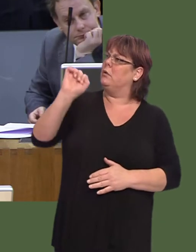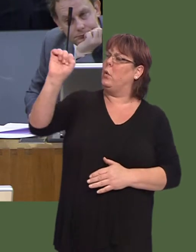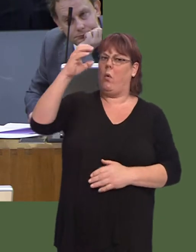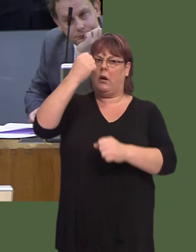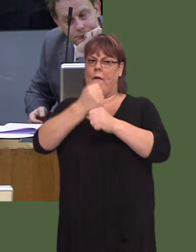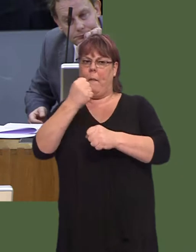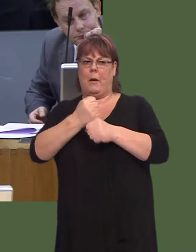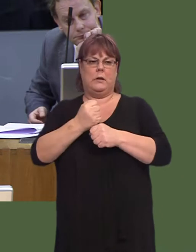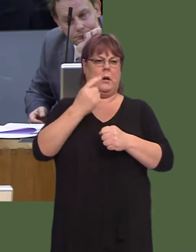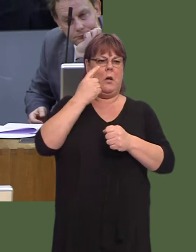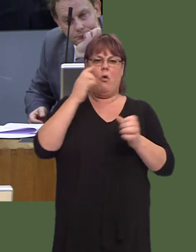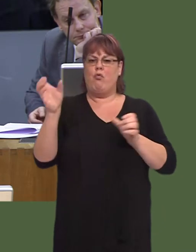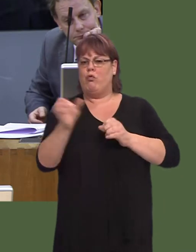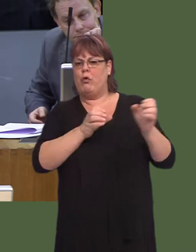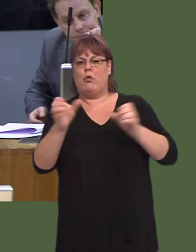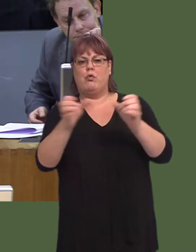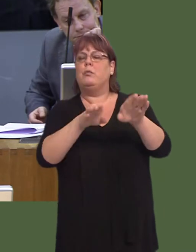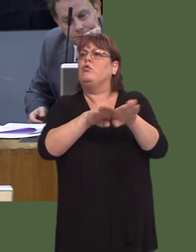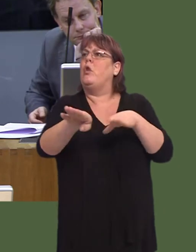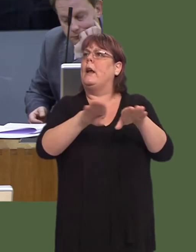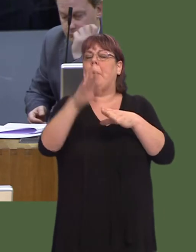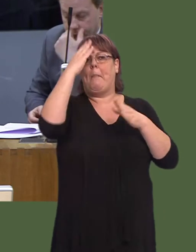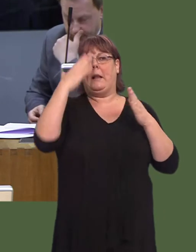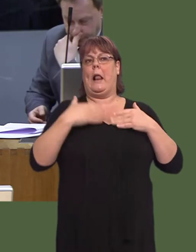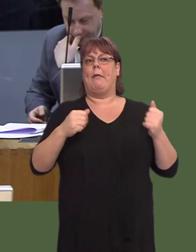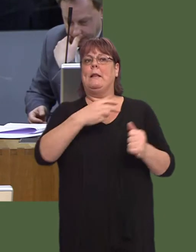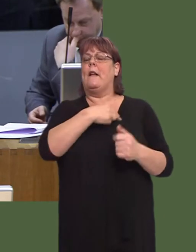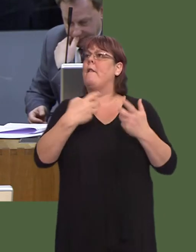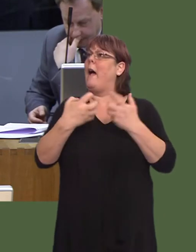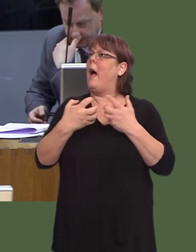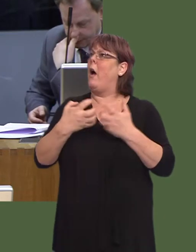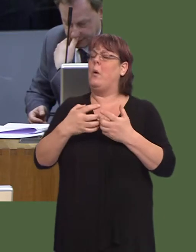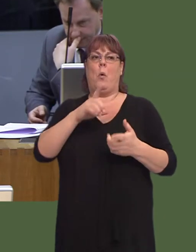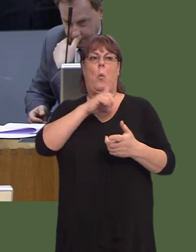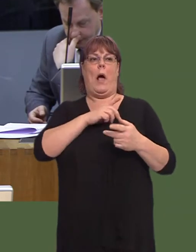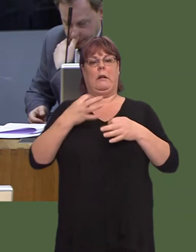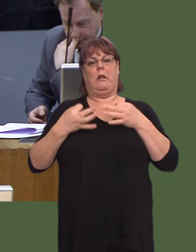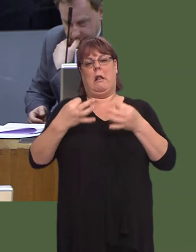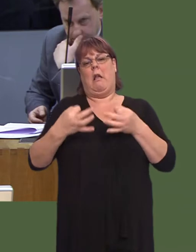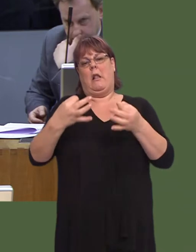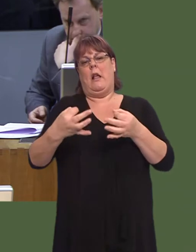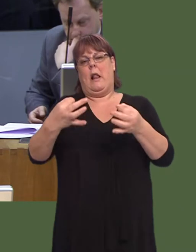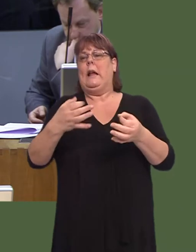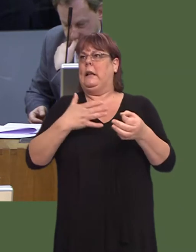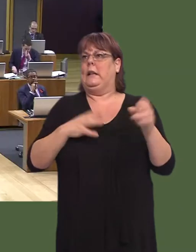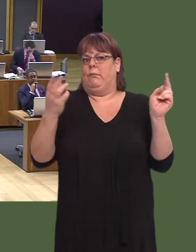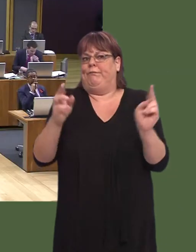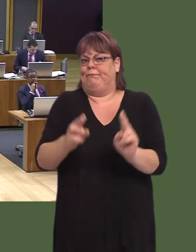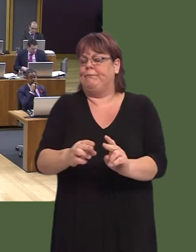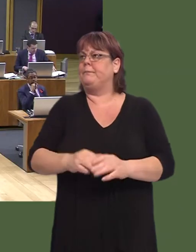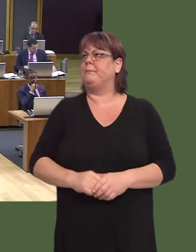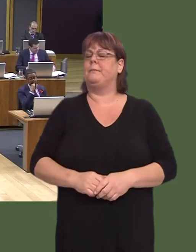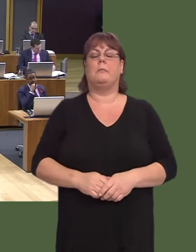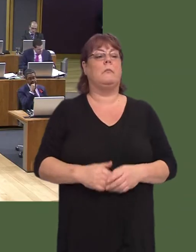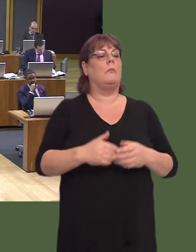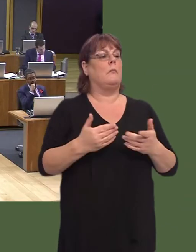improve recruitment of trained mental health clinical staff and put an end to lengthy delays in mental health treatment in Wales?